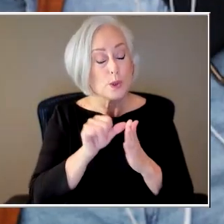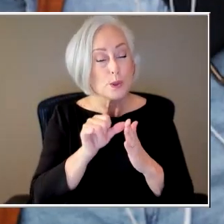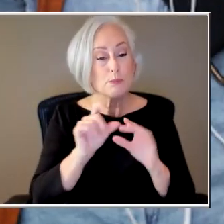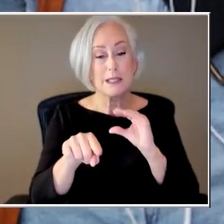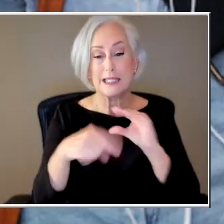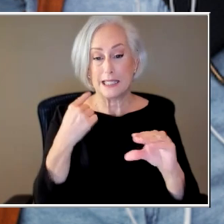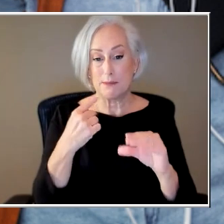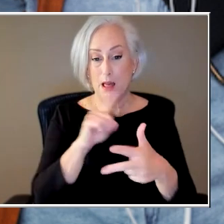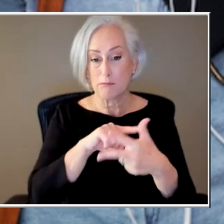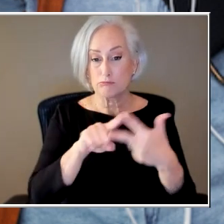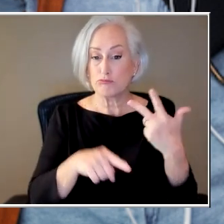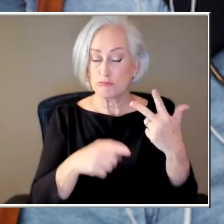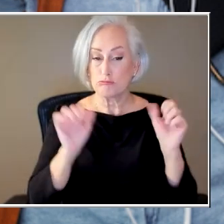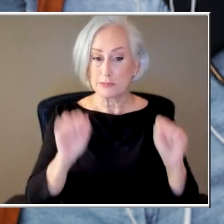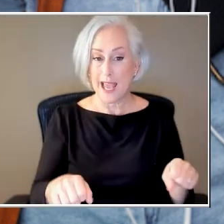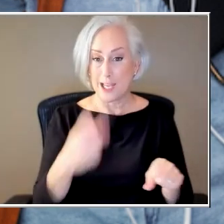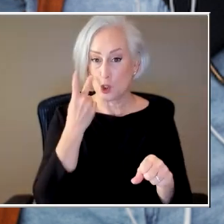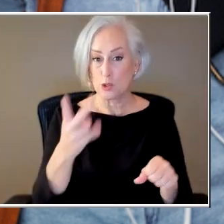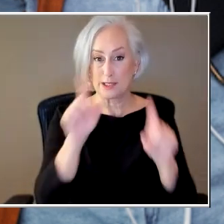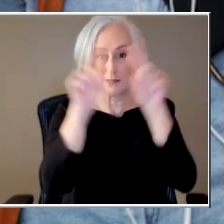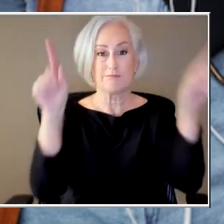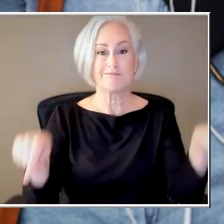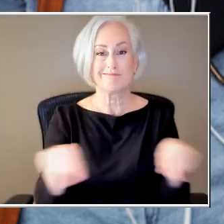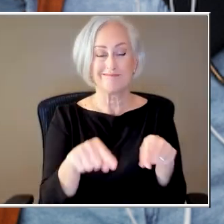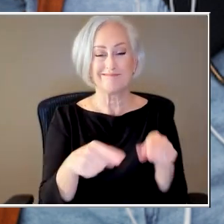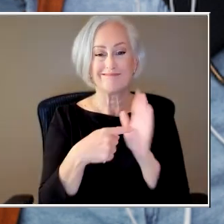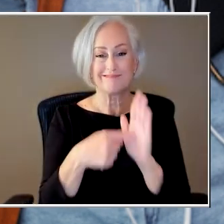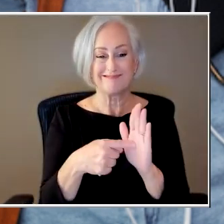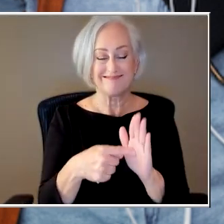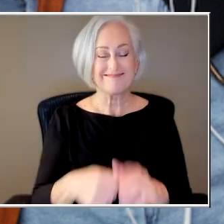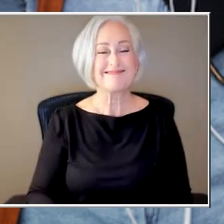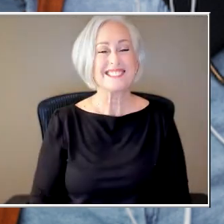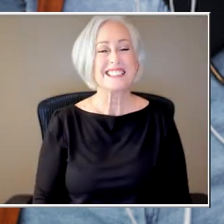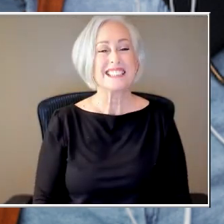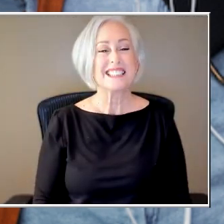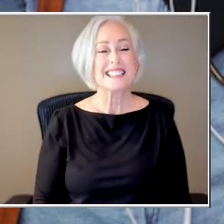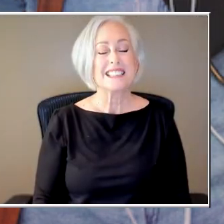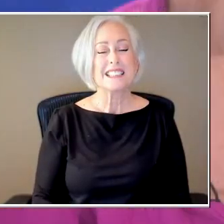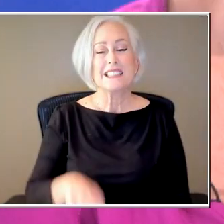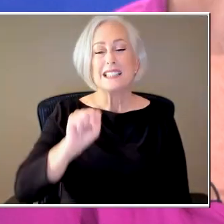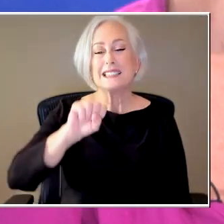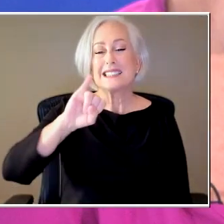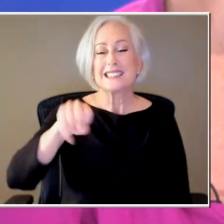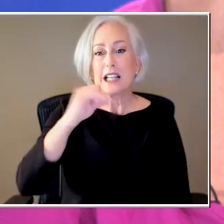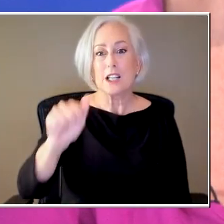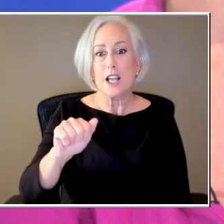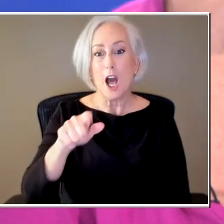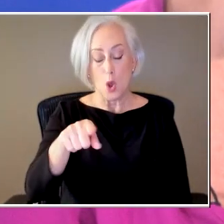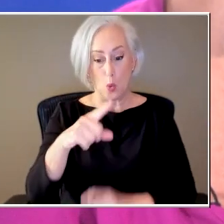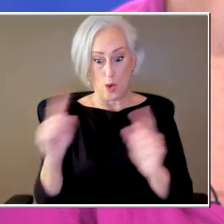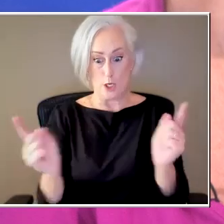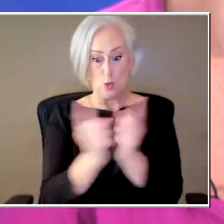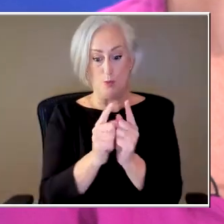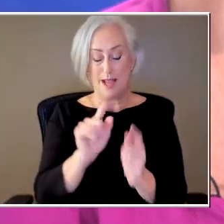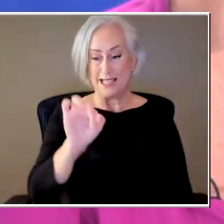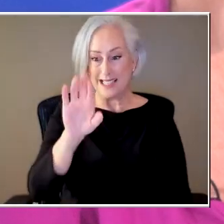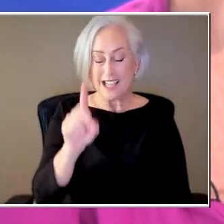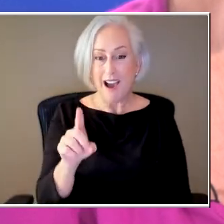That information is right there on your screen. Okay, Celia, tell us a little bit about this meeting with Todd, because I mean, he was like a